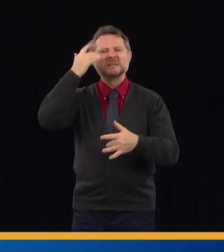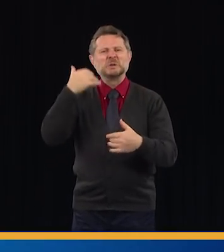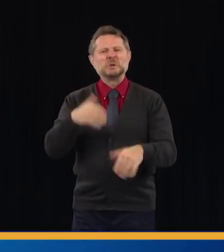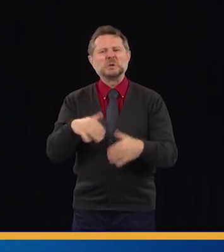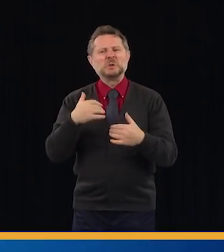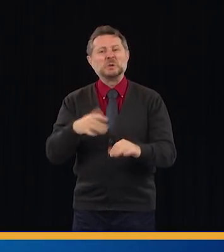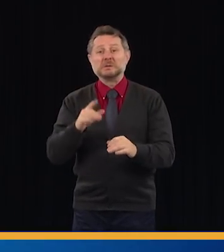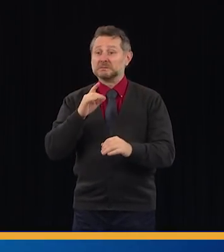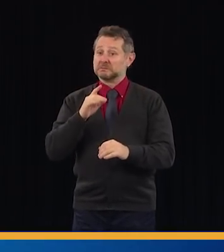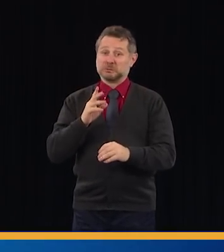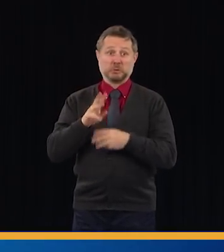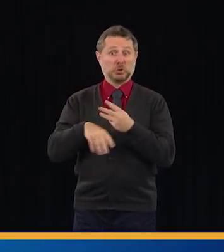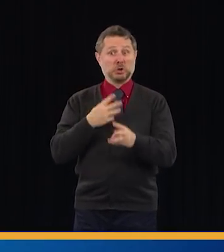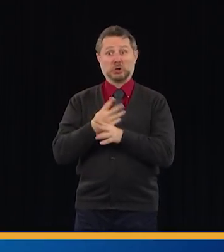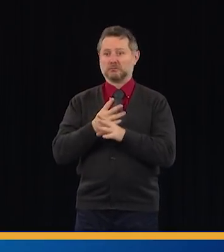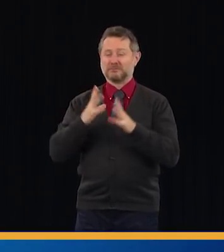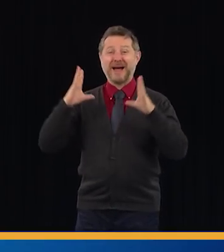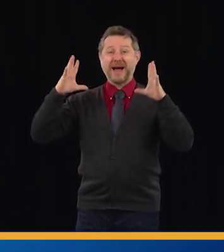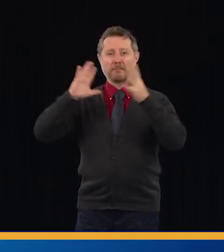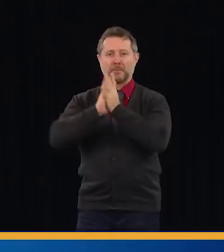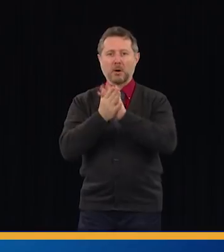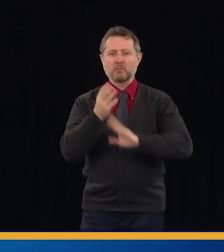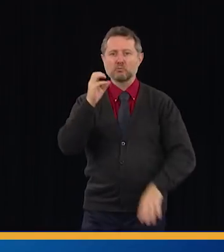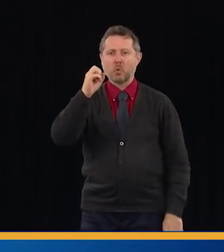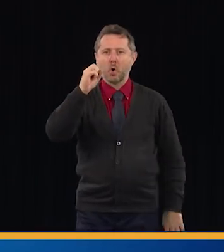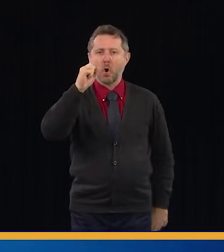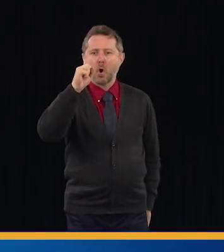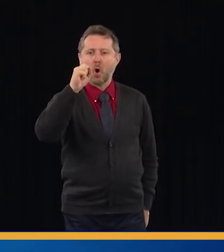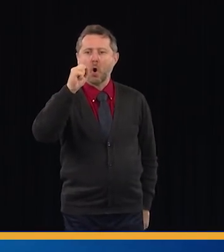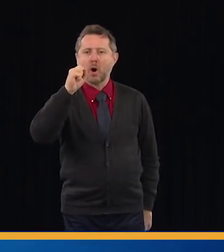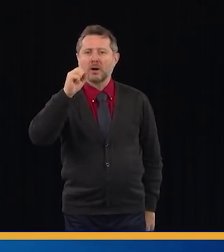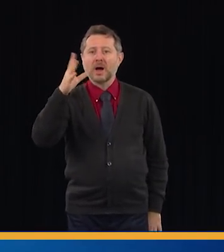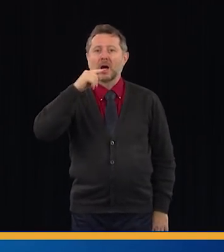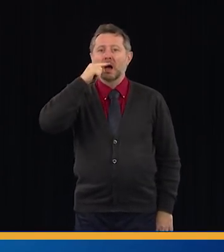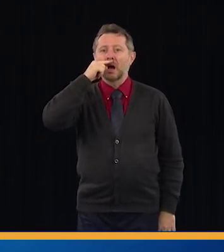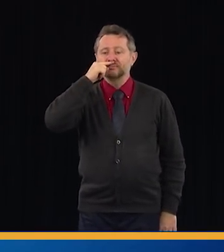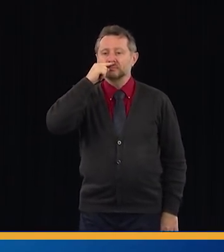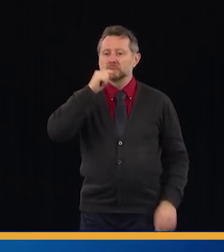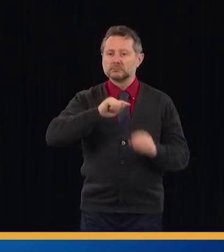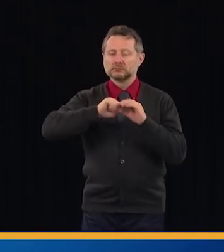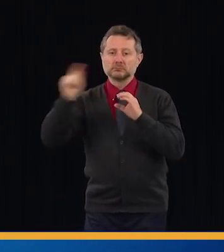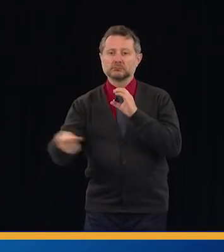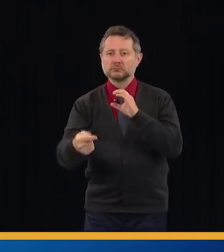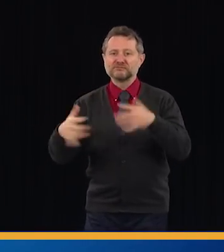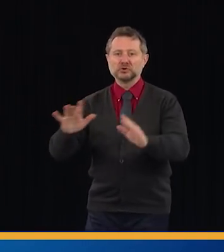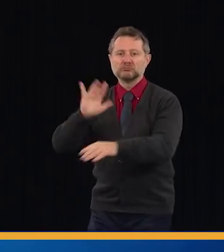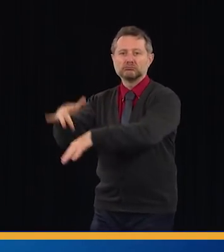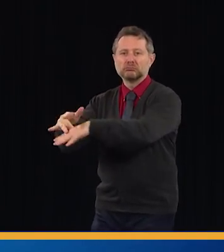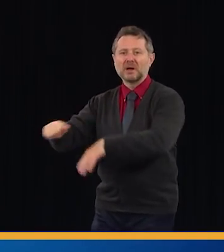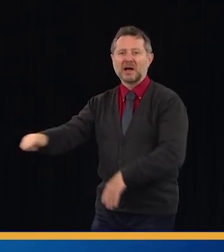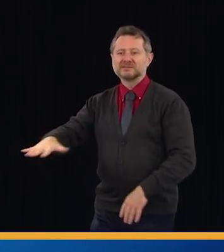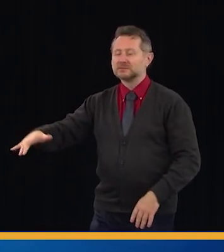gotten. Someone sneezes in Asia today, you catch a cold tomorrow.